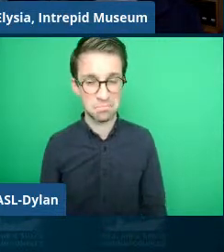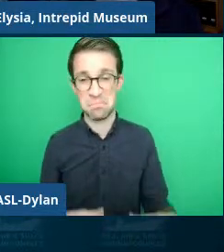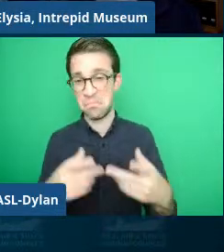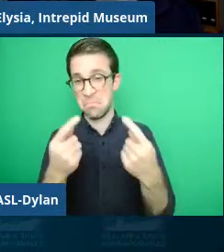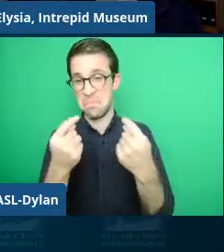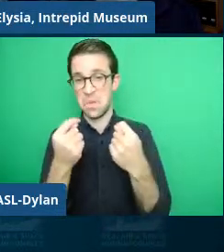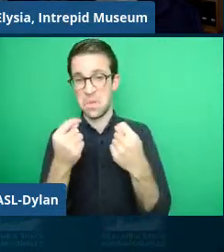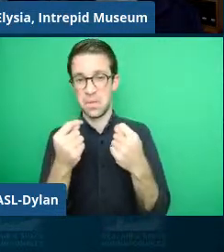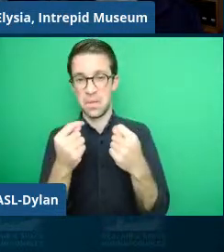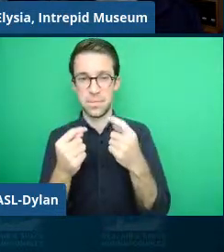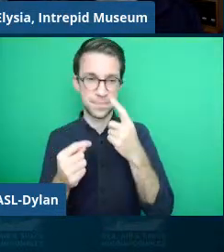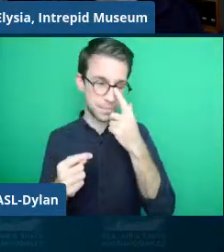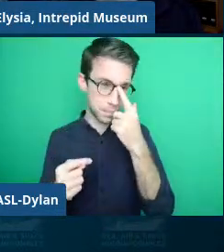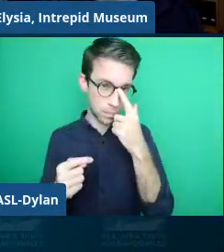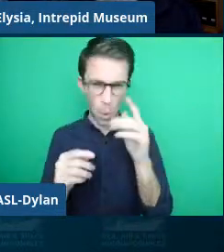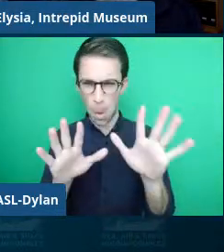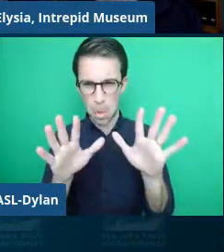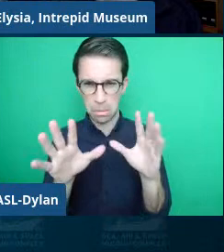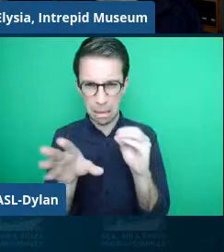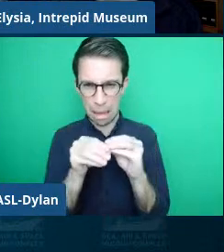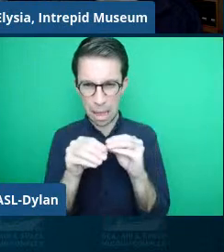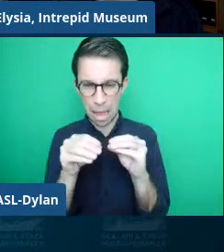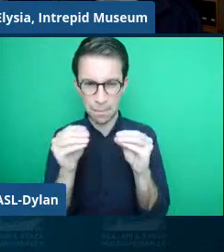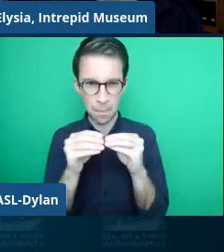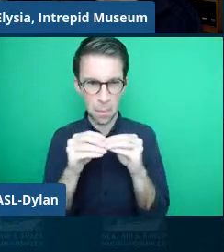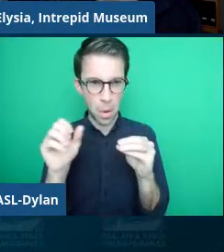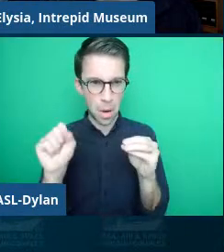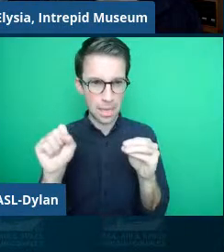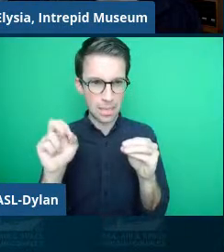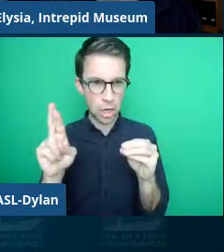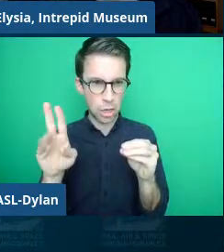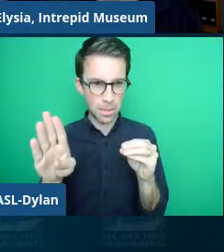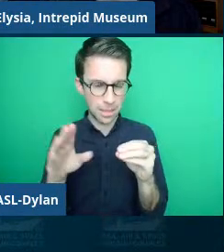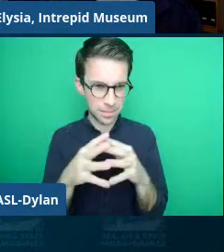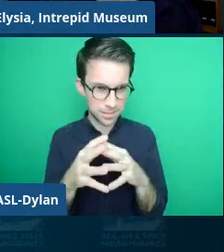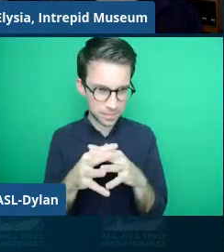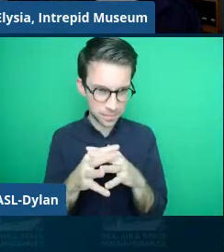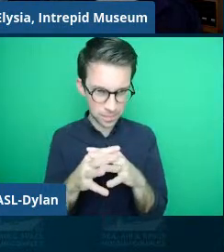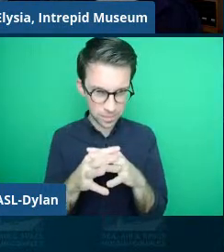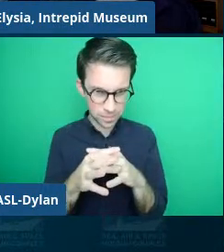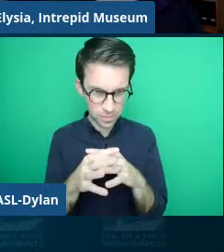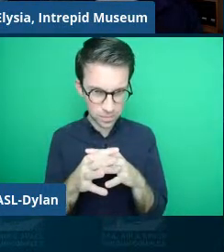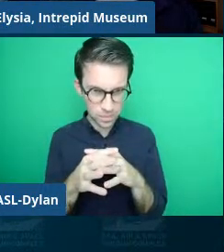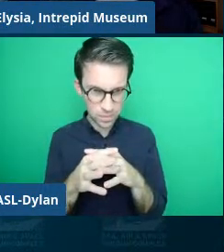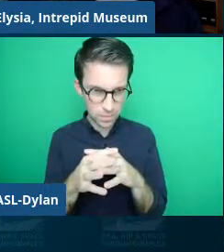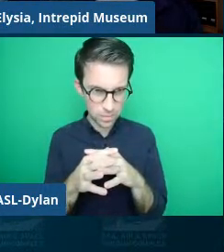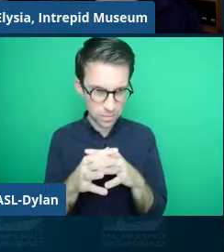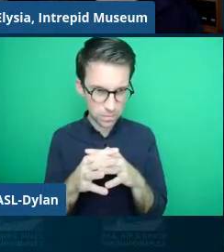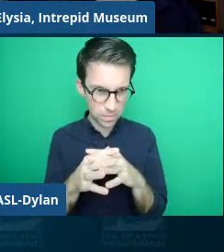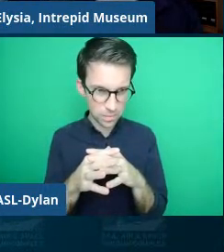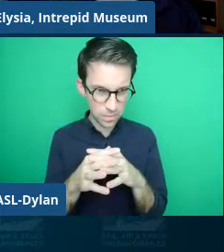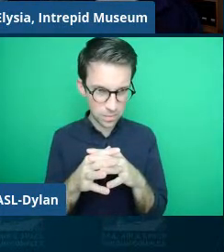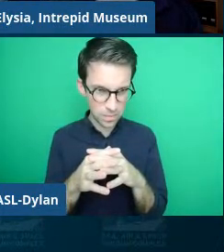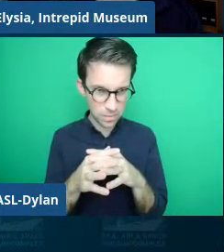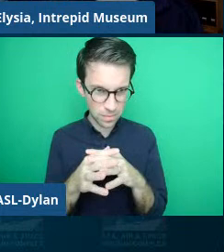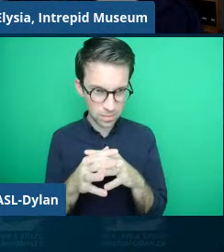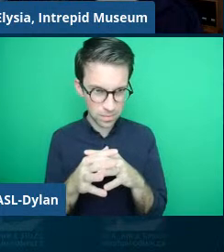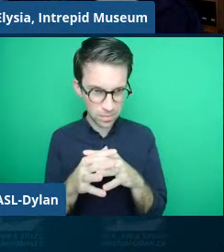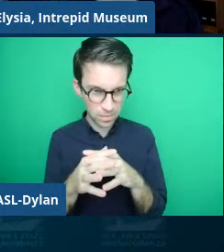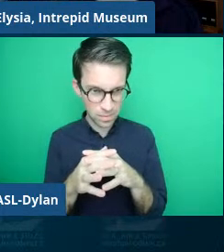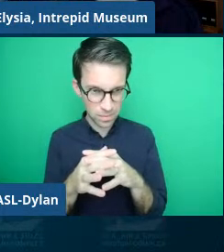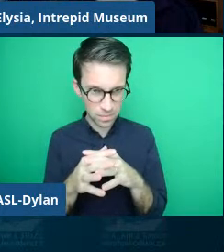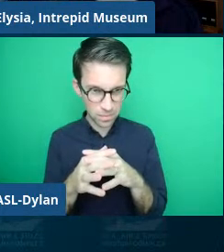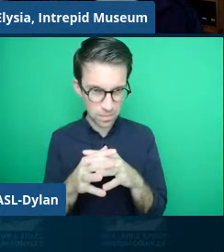launch. Well, we might as well put some more SRBs on it, right? I think we've got these really big. No, those are tiny. Those are pretty big.